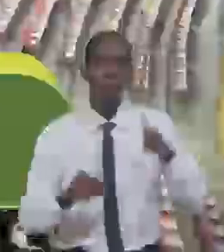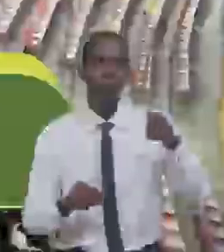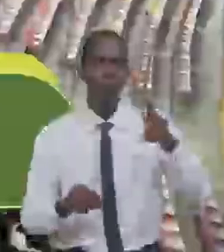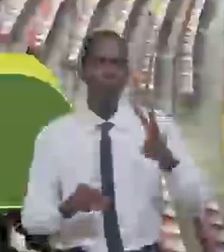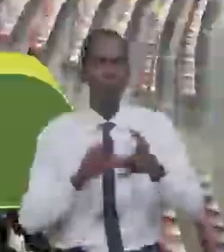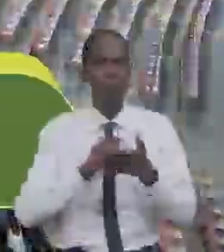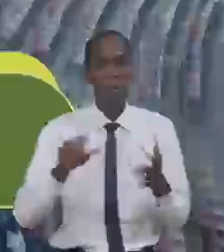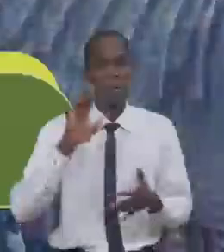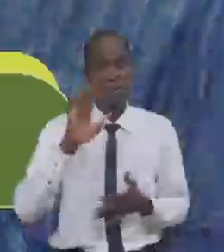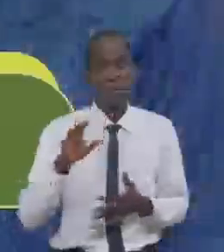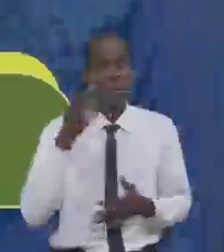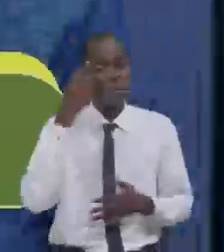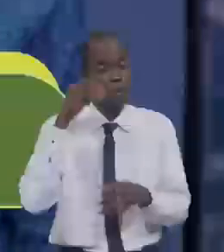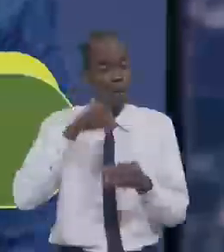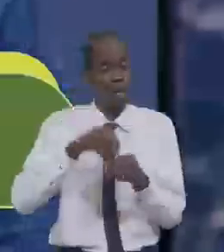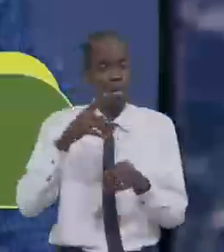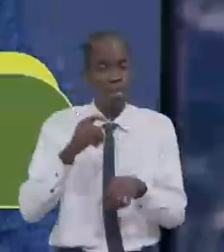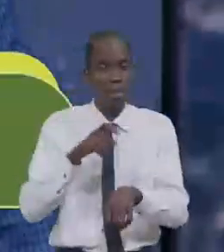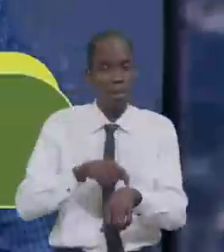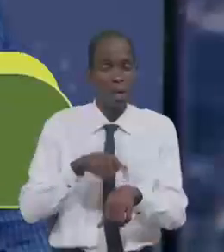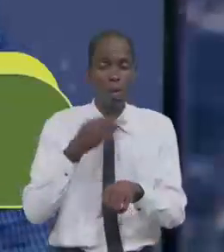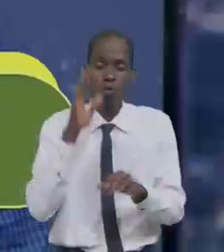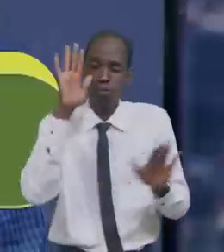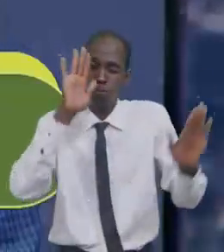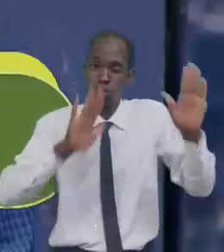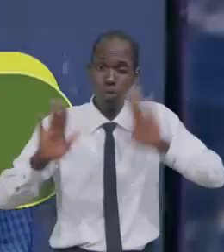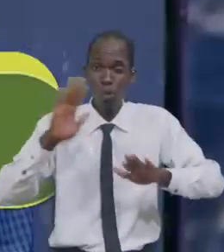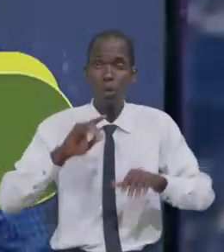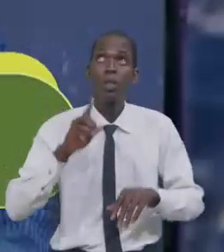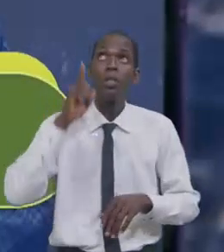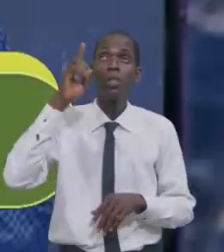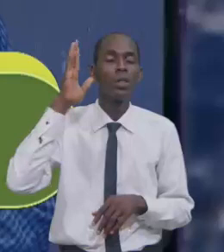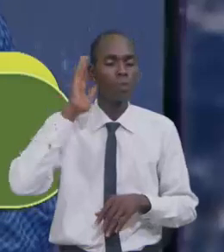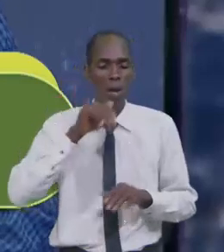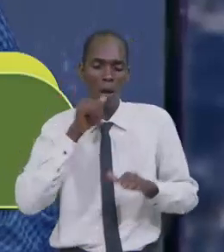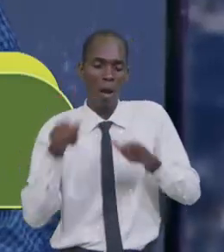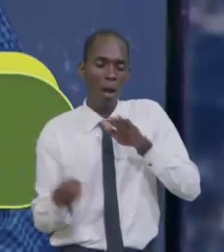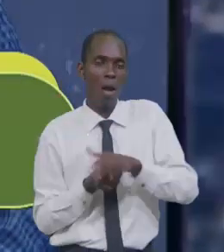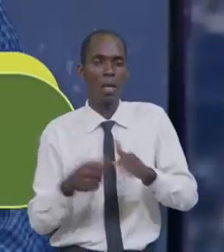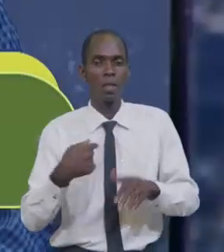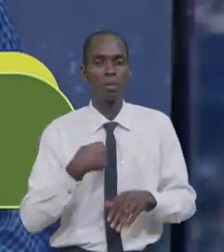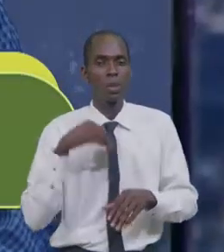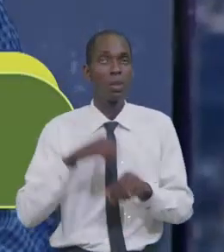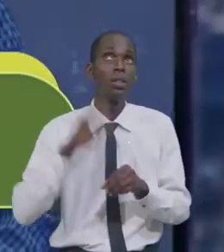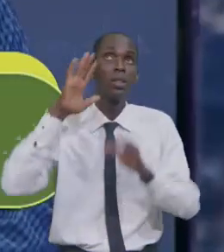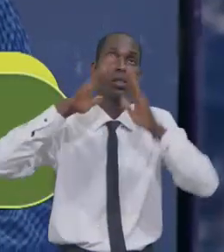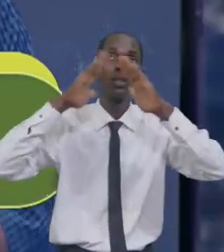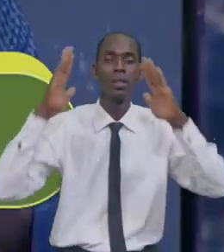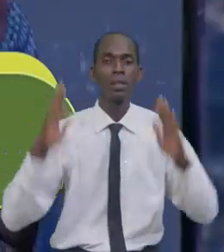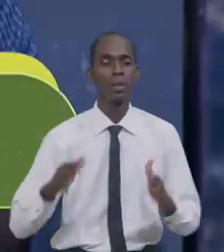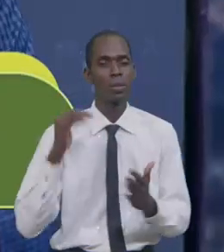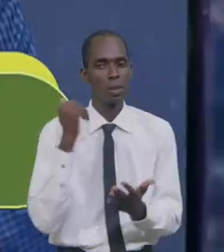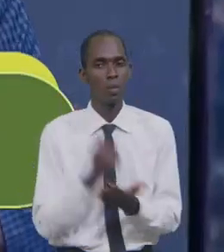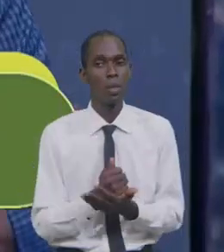For in the time of trouble, he will hide me in his pavilion. He